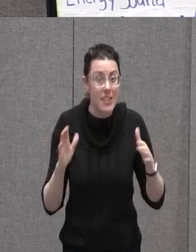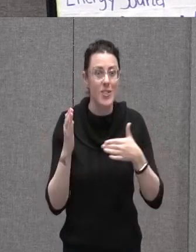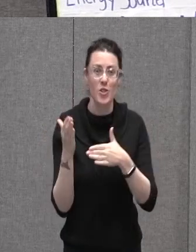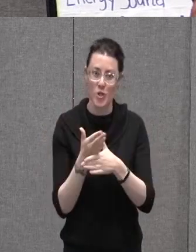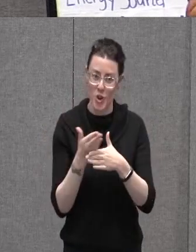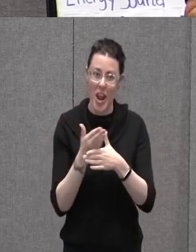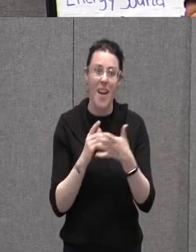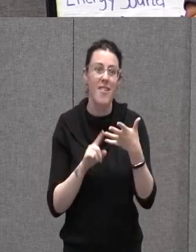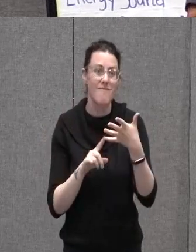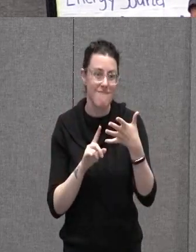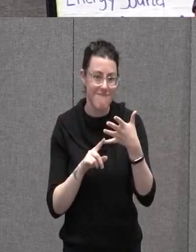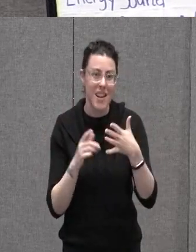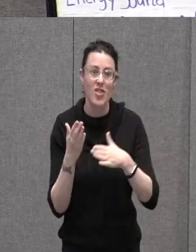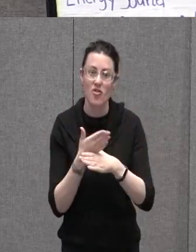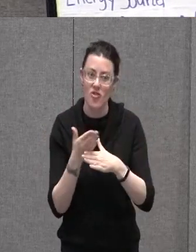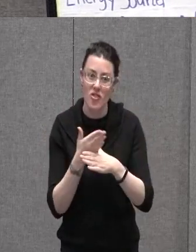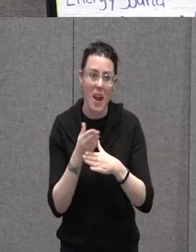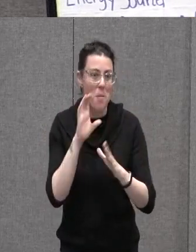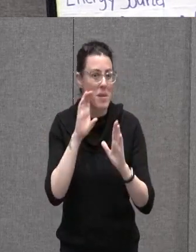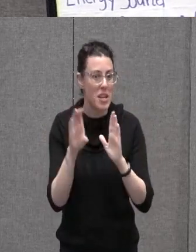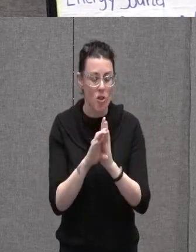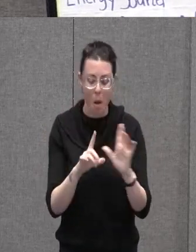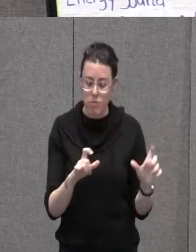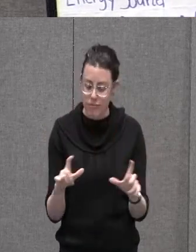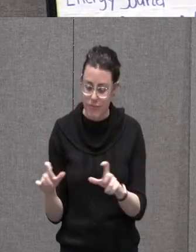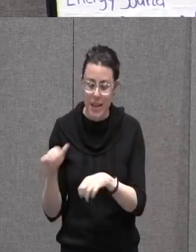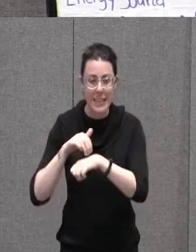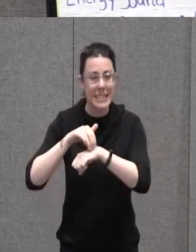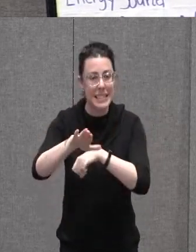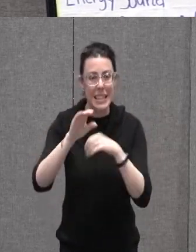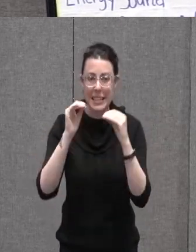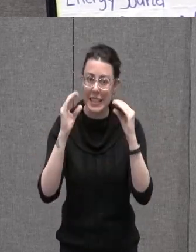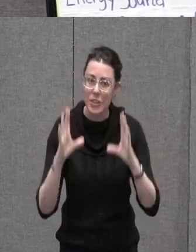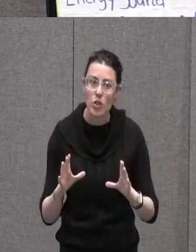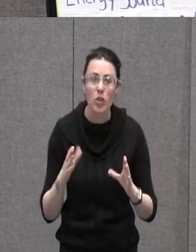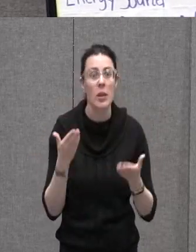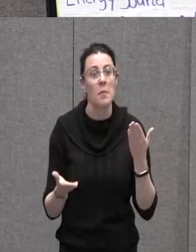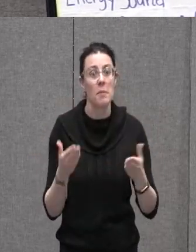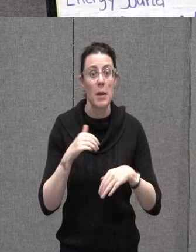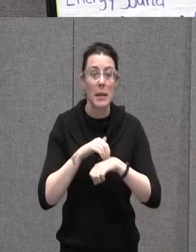pictures, send it to your teachers. You're going to send it maybe to